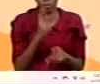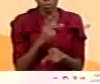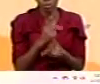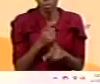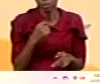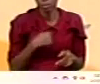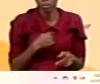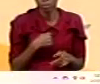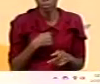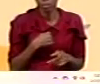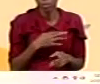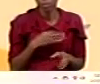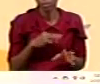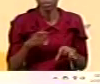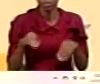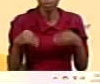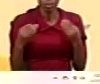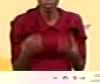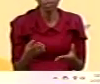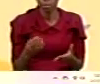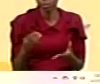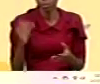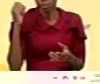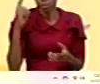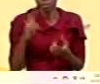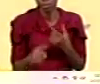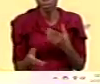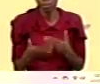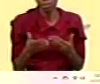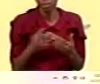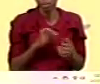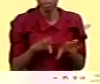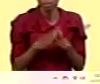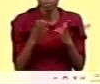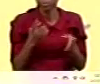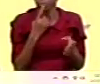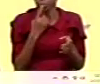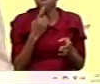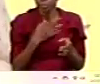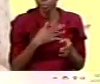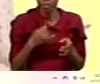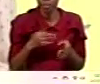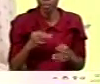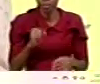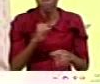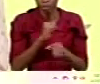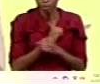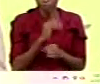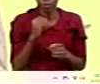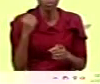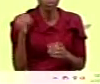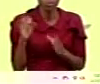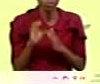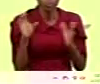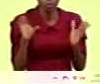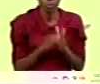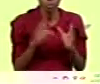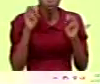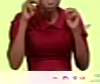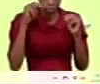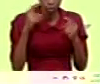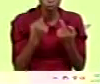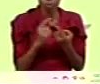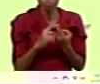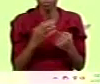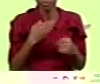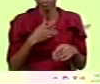long for thy commandment. Look thou upon me, and be merciful unto me, as thou hast done unto those that love thy name. Order my steps in thy